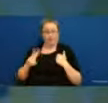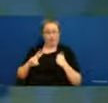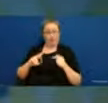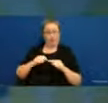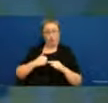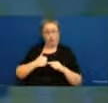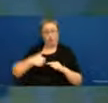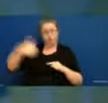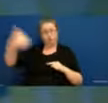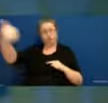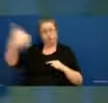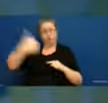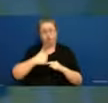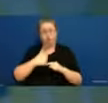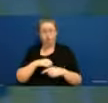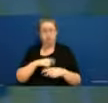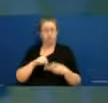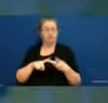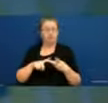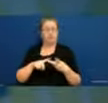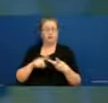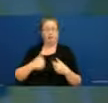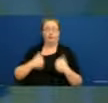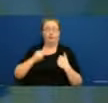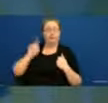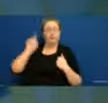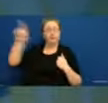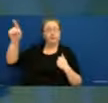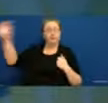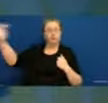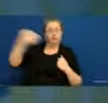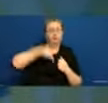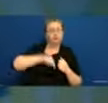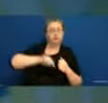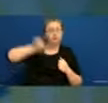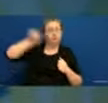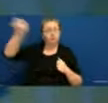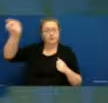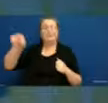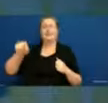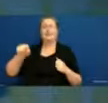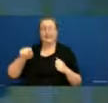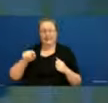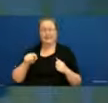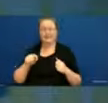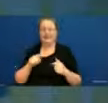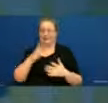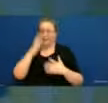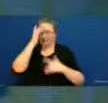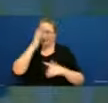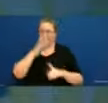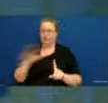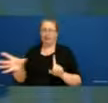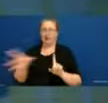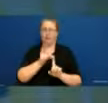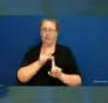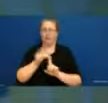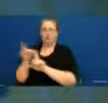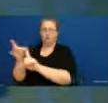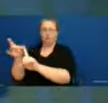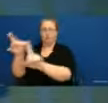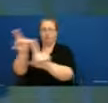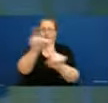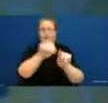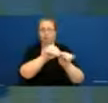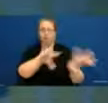forth from the Lower Mainland and from other provinces where transmission may be higher. So this is a